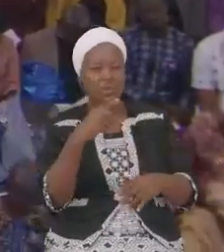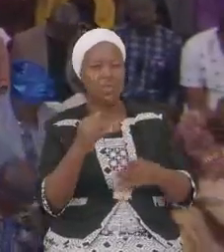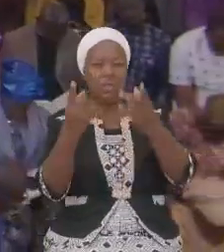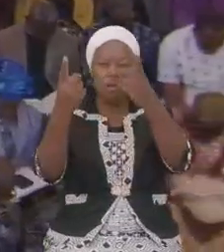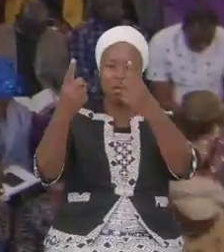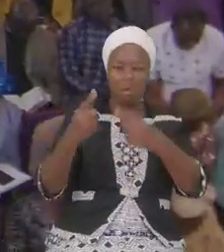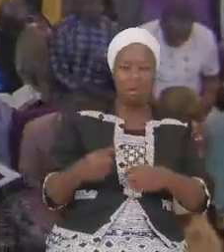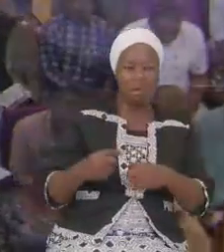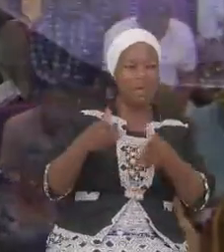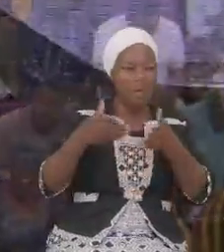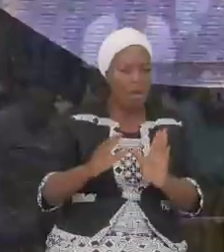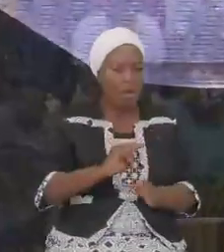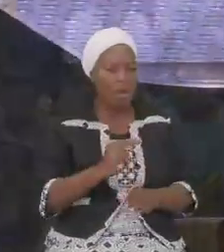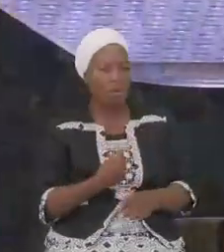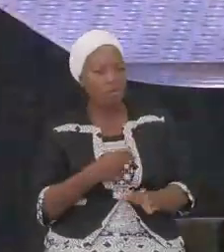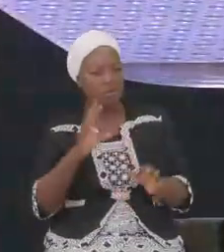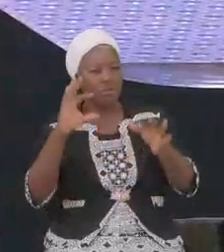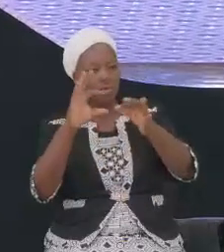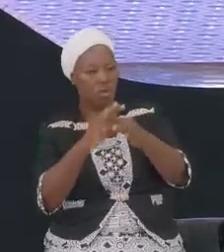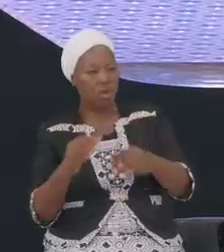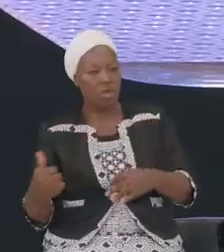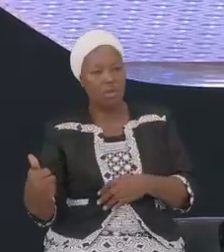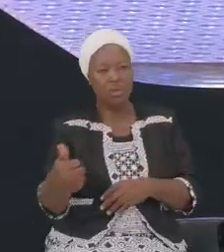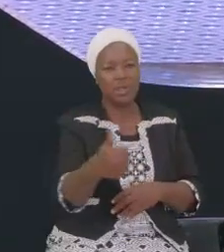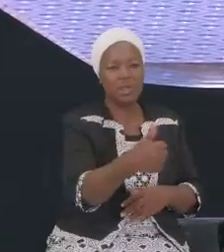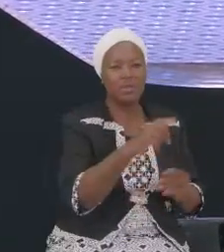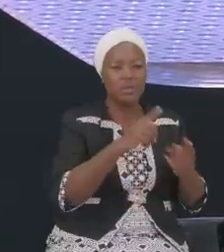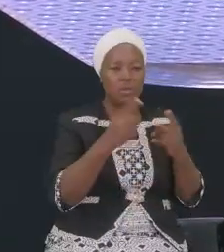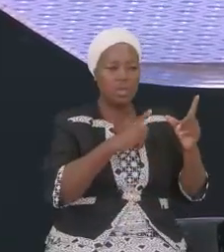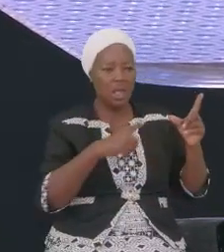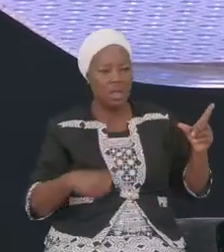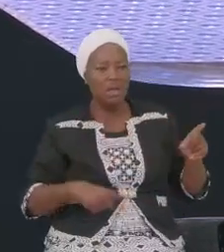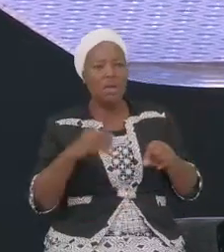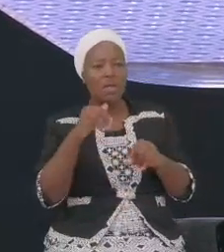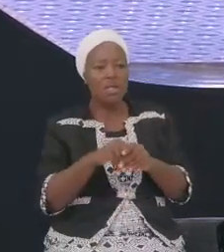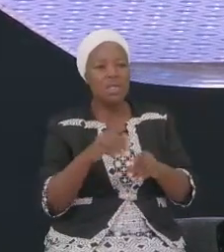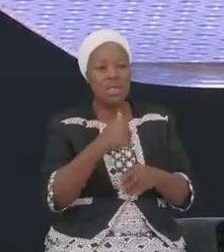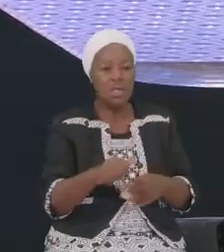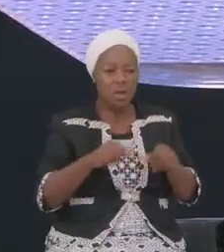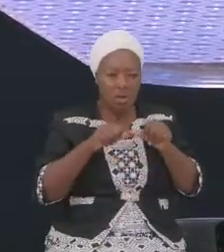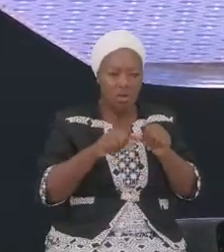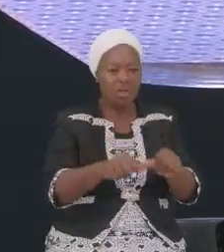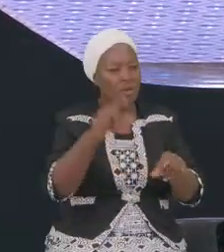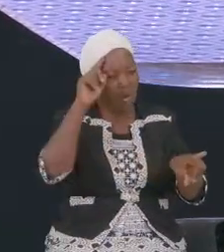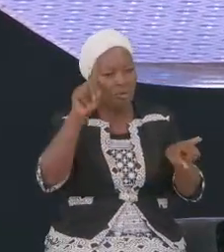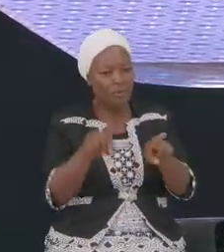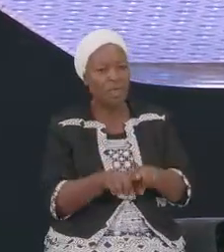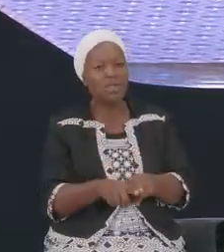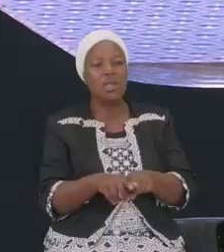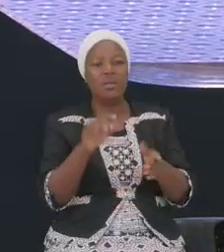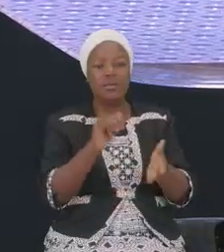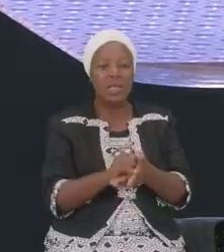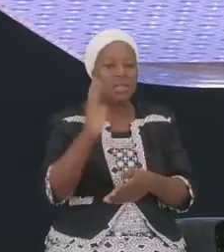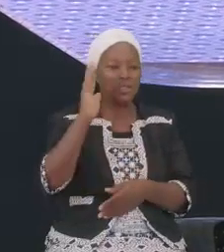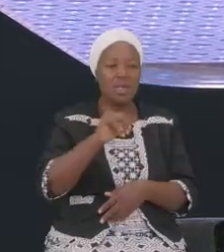come, let us join ourselves to the Lord in a perpetual covenant that